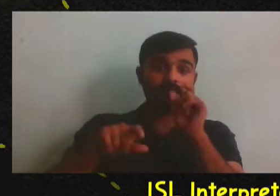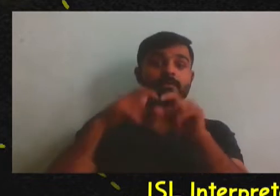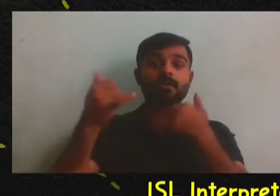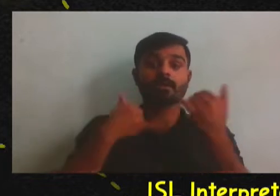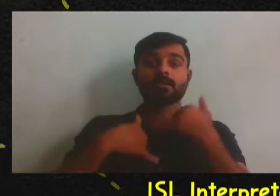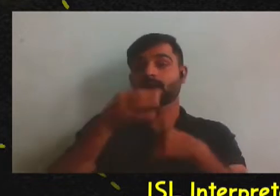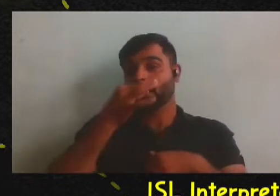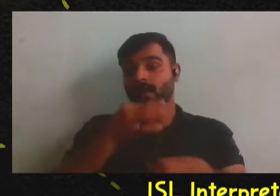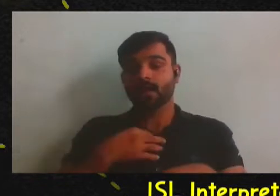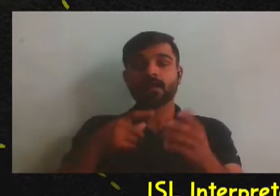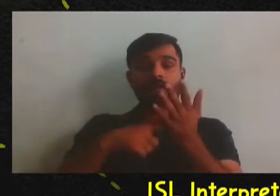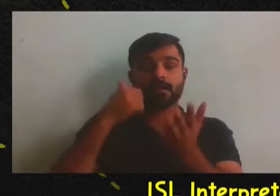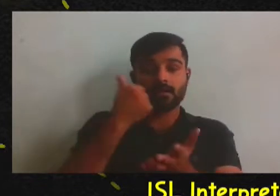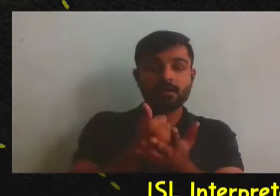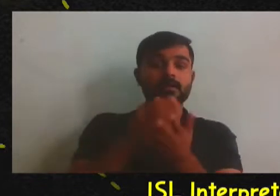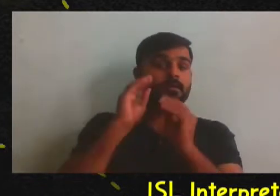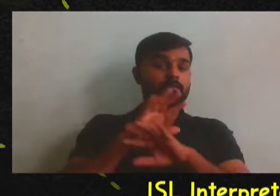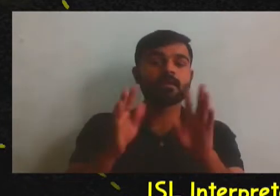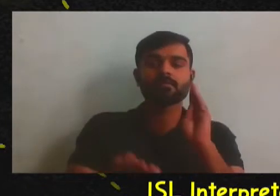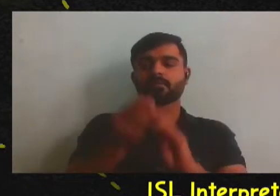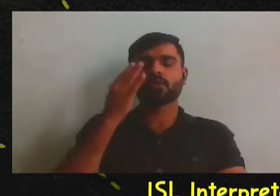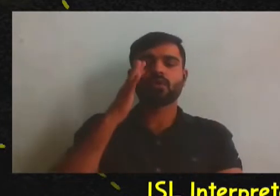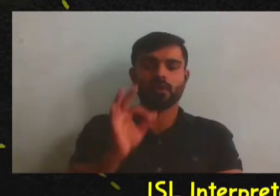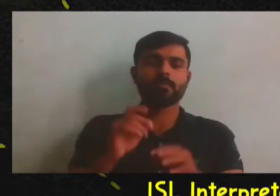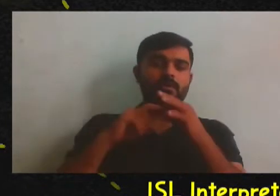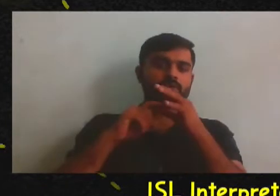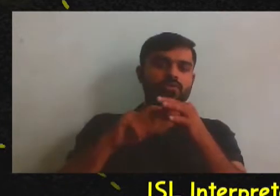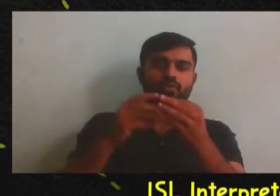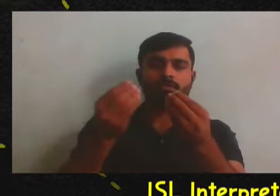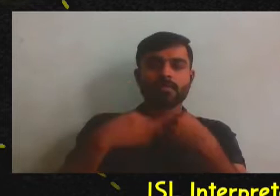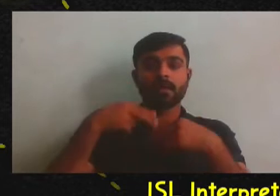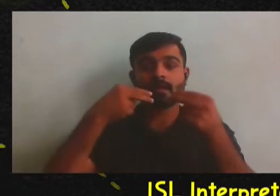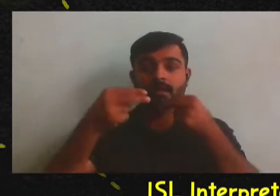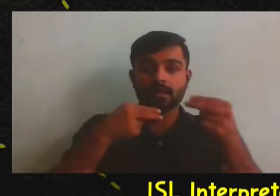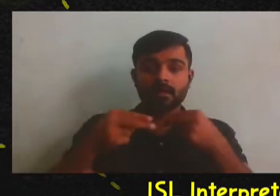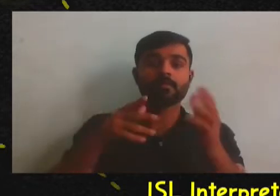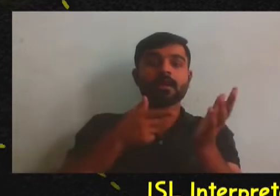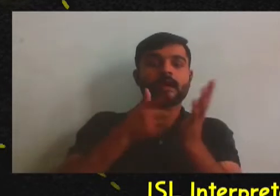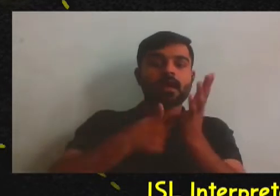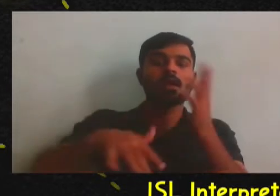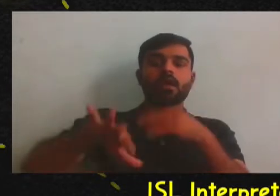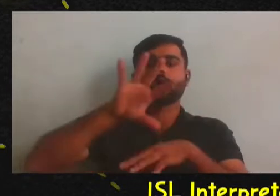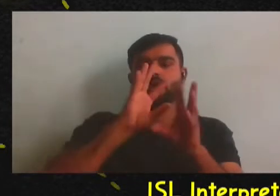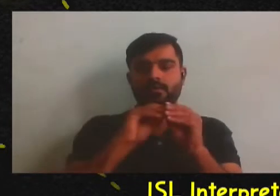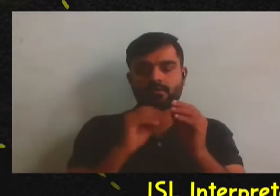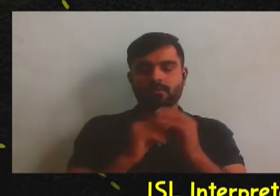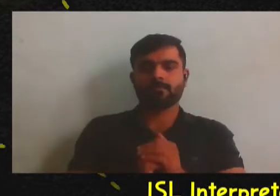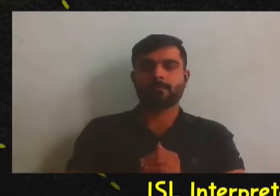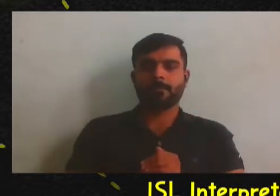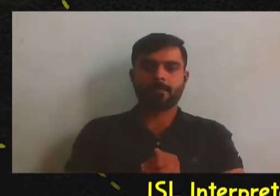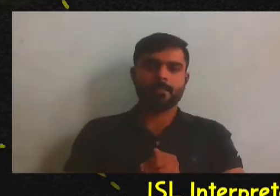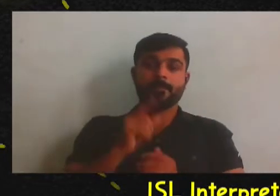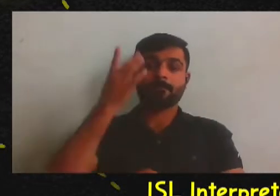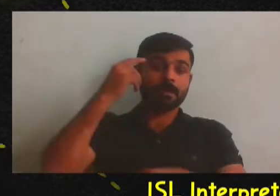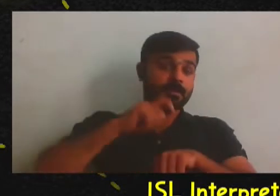like you were saying, registers of intimacy, the most intimate questions, giving their name, gaon, everything, and that